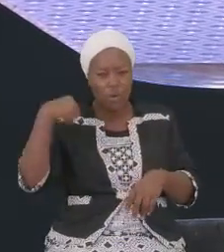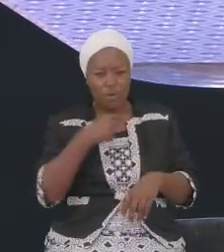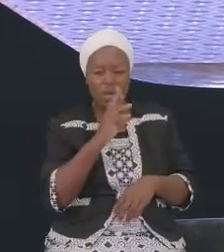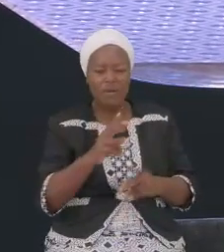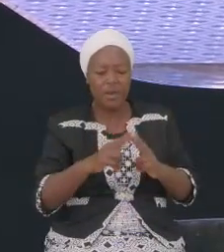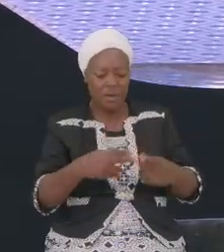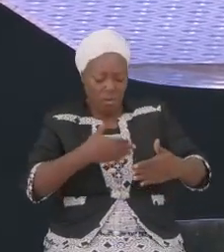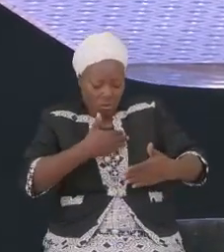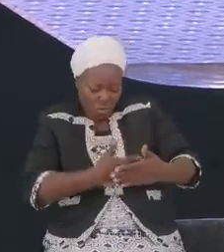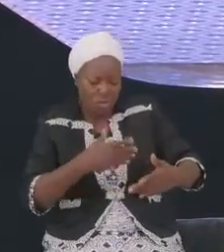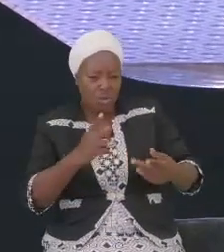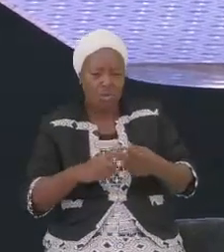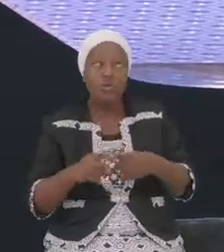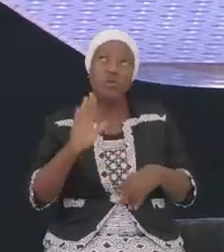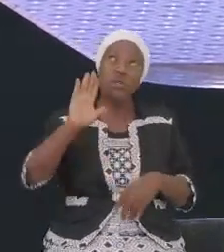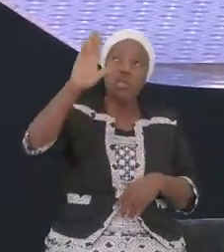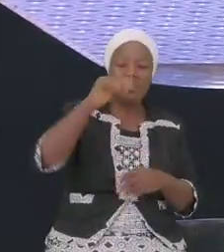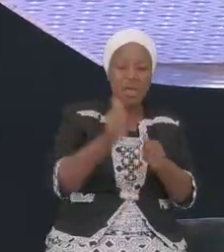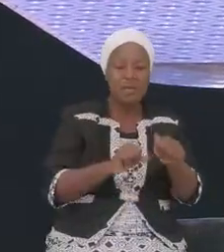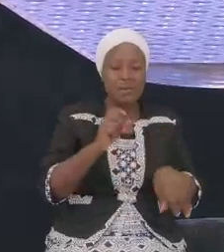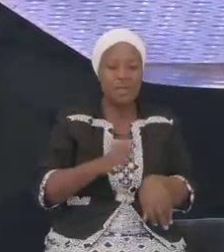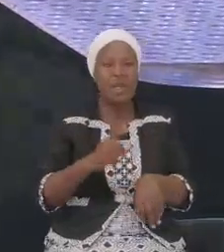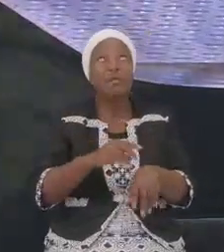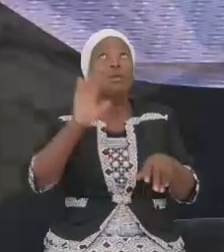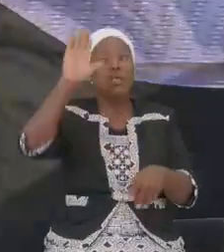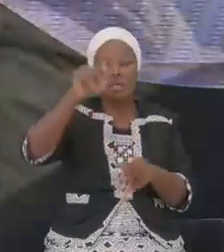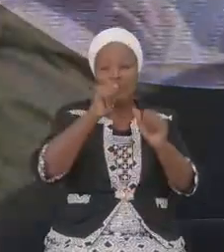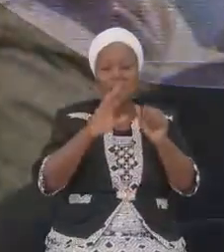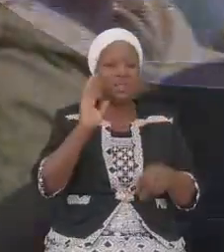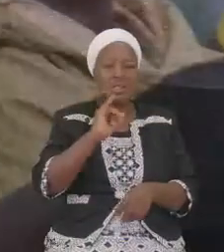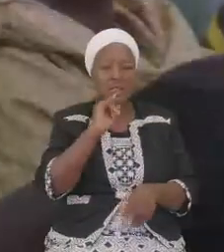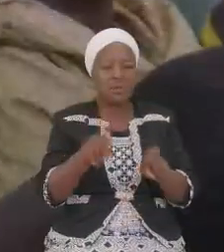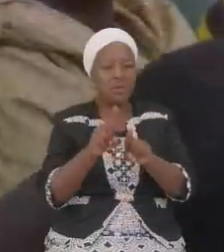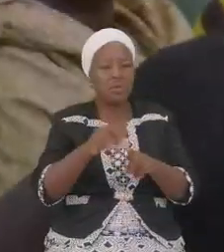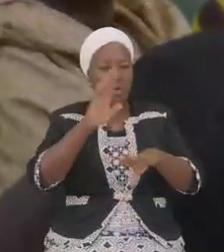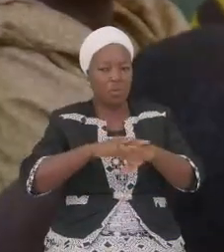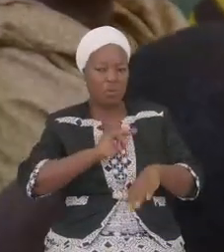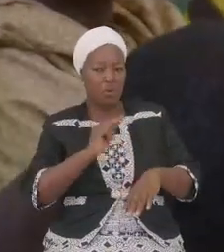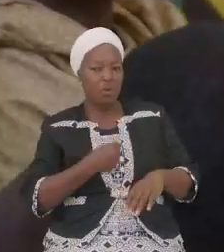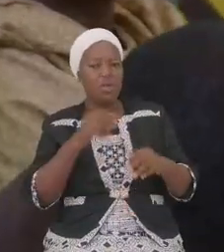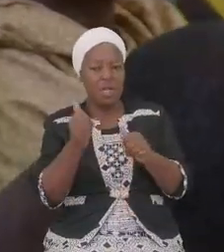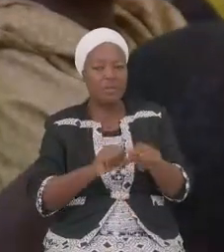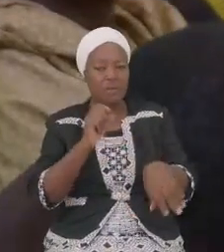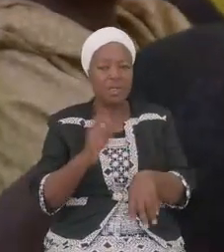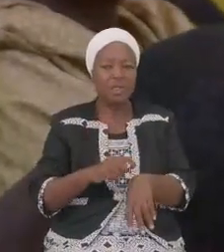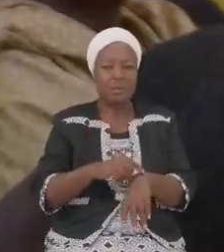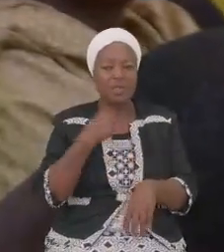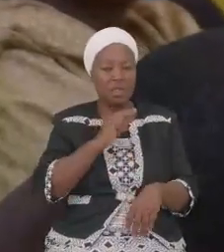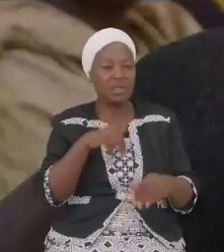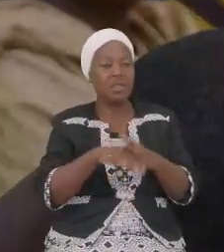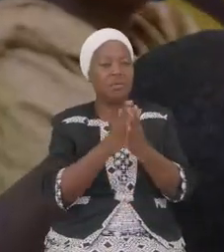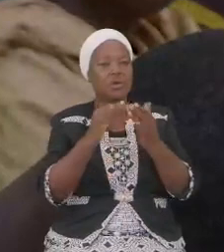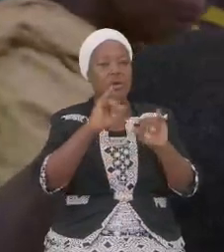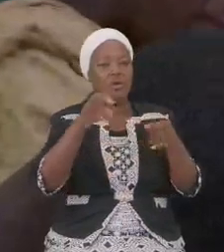with Him all the time, His blessing is also upon us every time. It tells us in